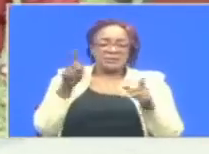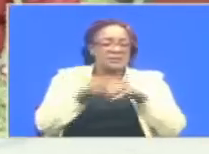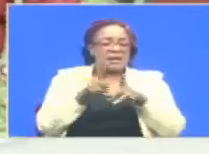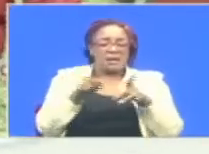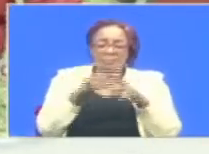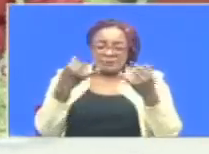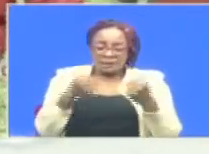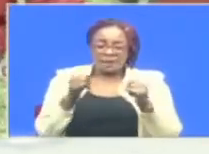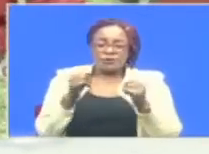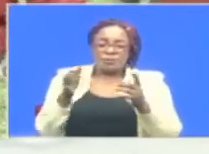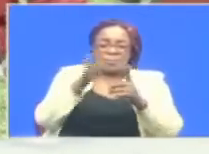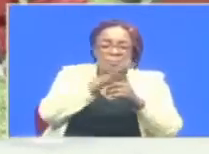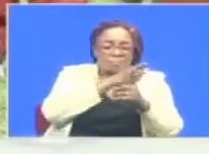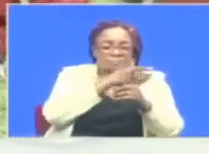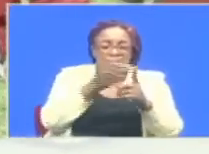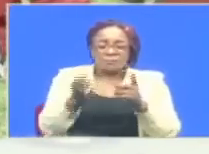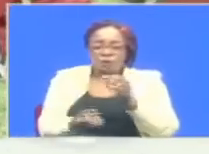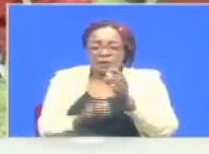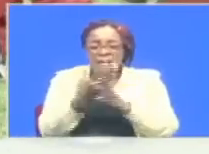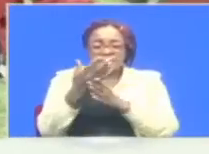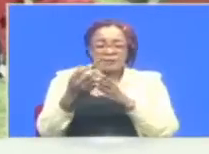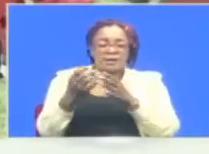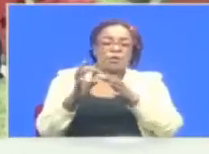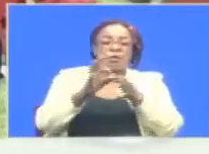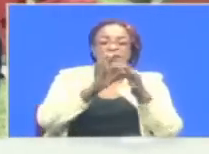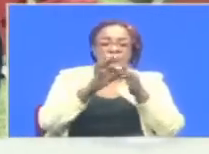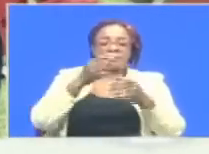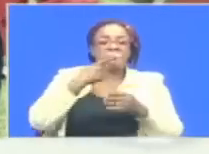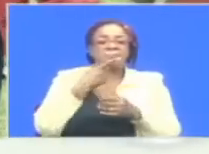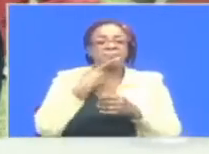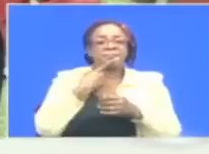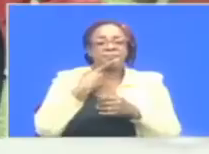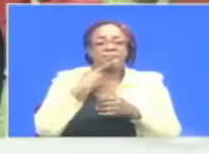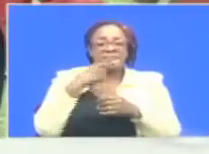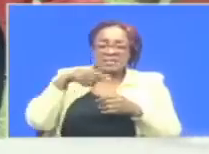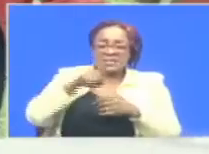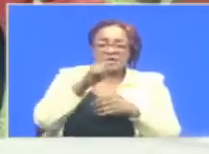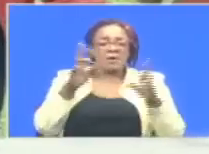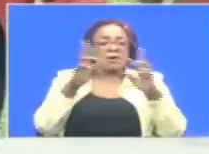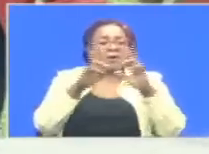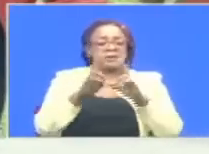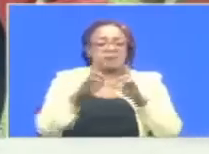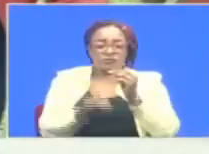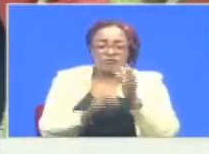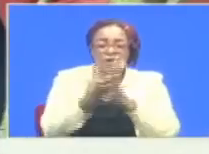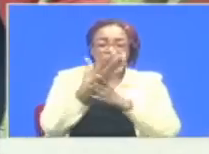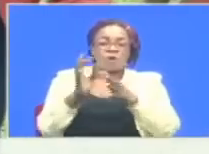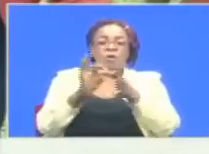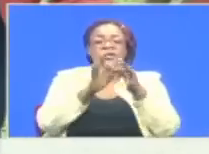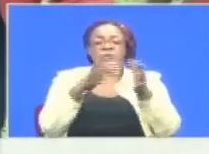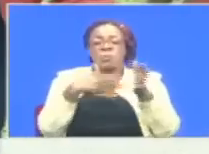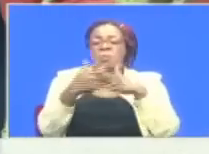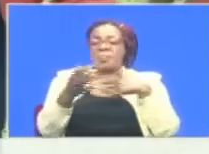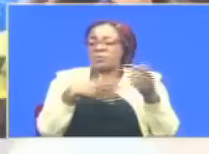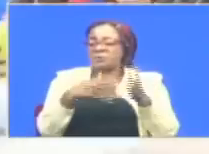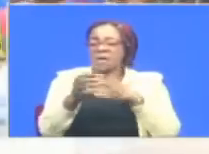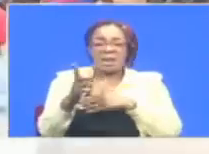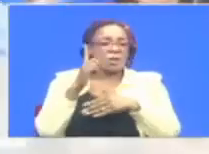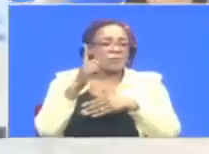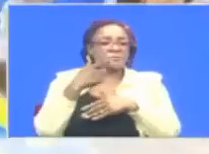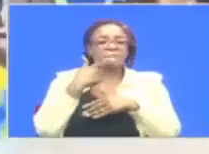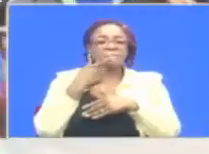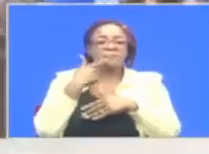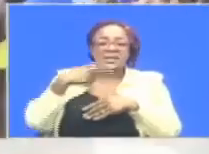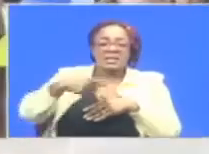trying to woo you to create a coalition with you, says that he is ready to form a coalition without a law, saying that he is not